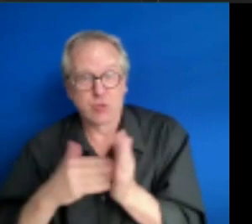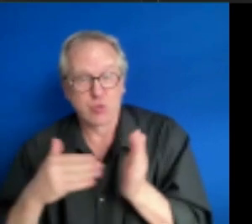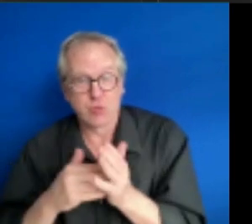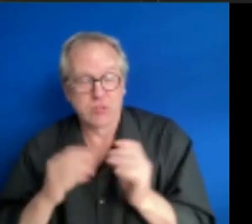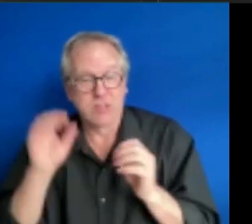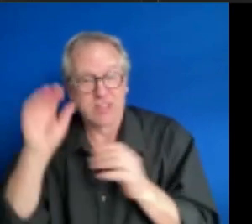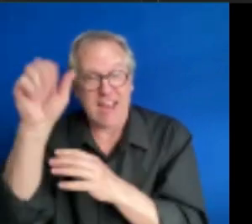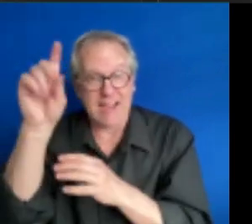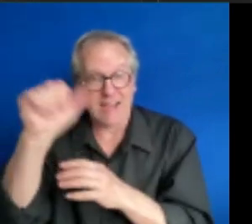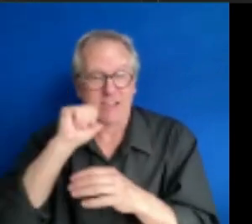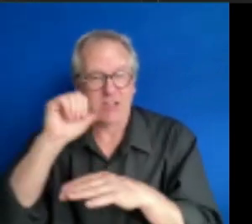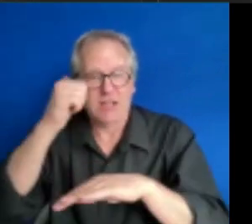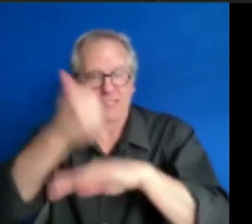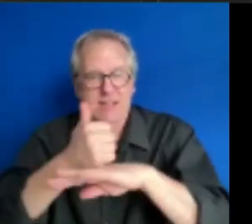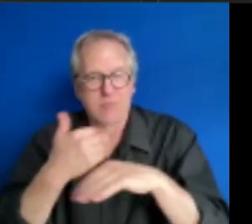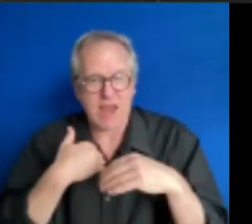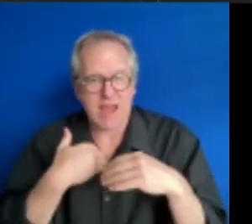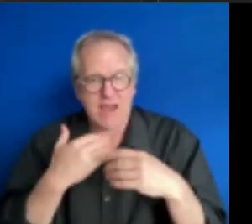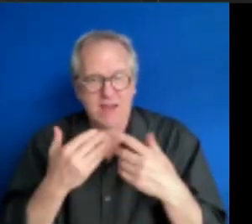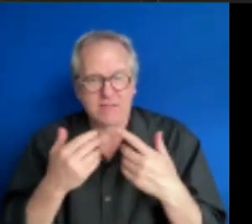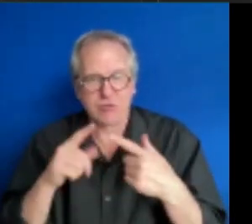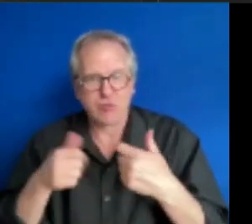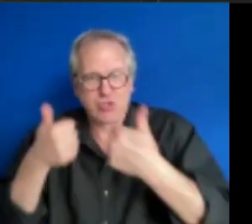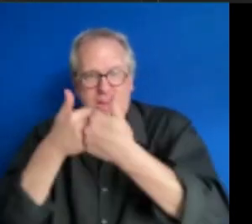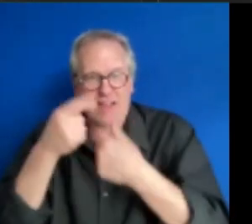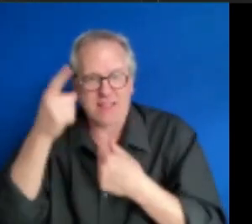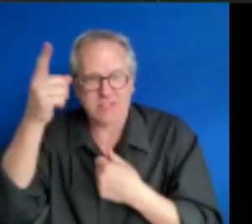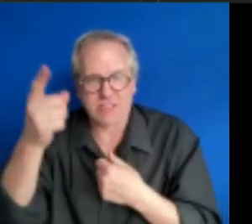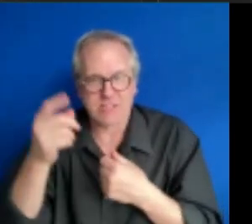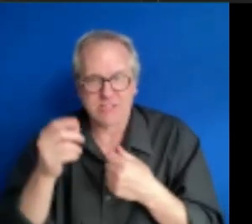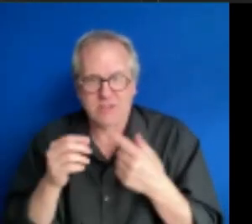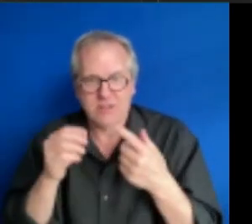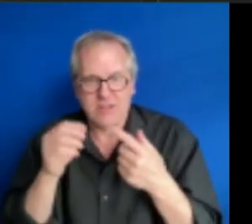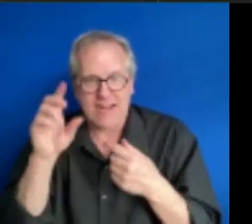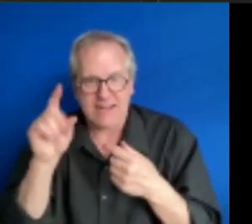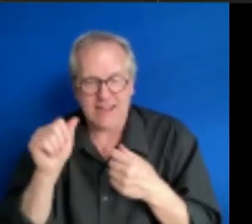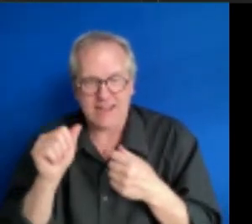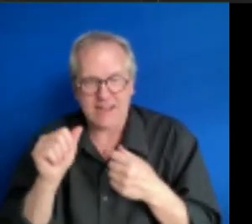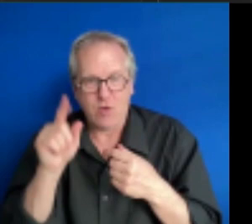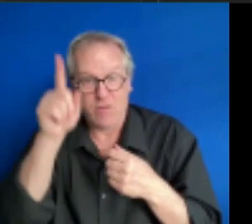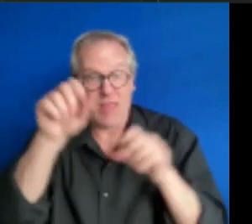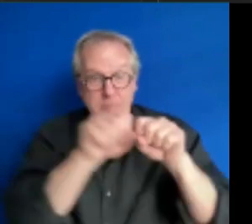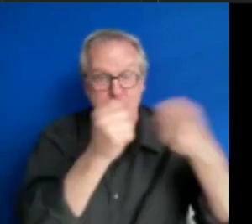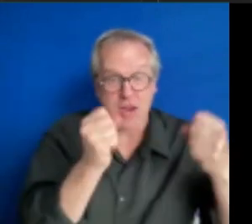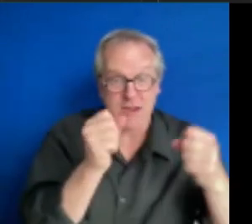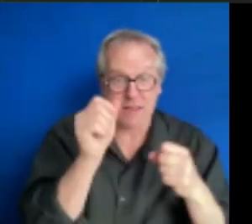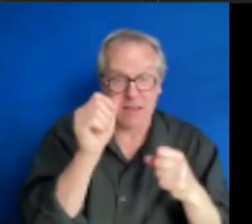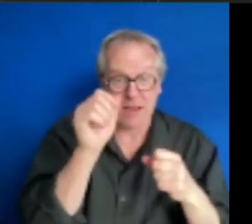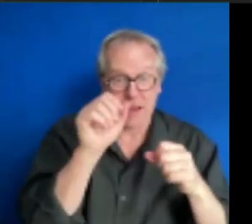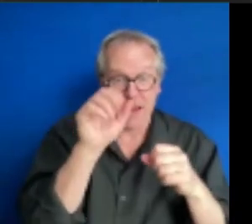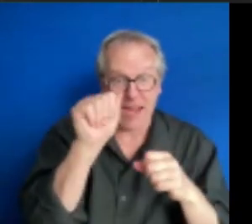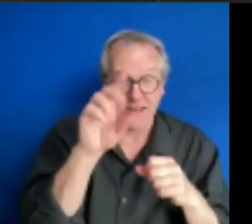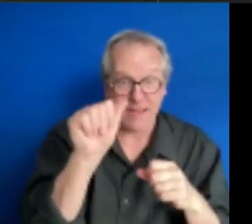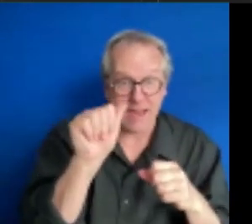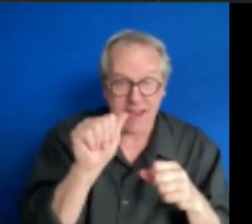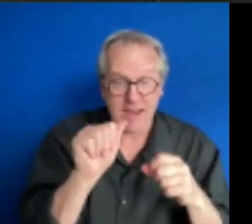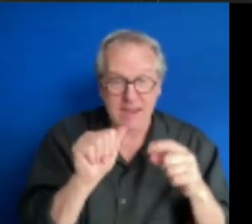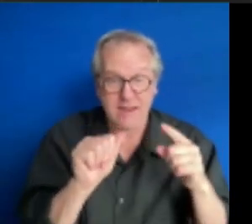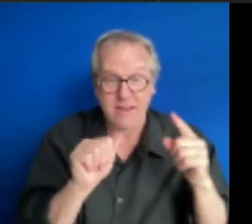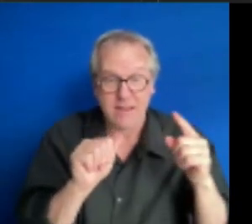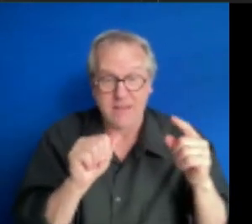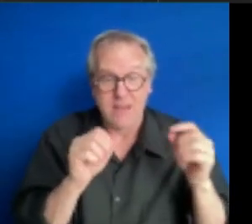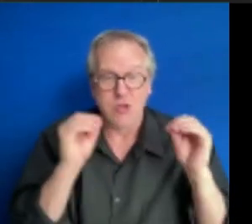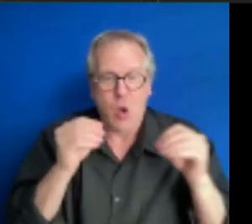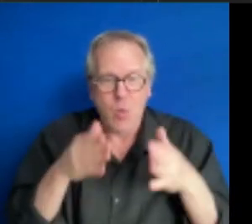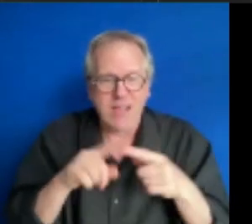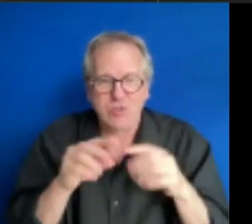the ADA to be challenged or to be an ADA violation to be fixed unless it goes